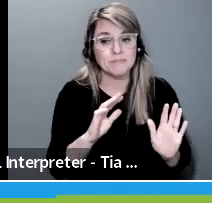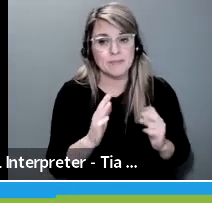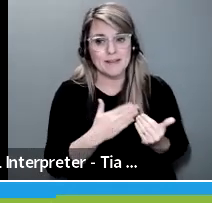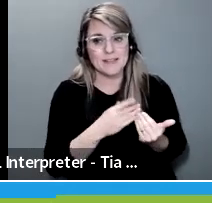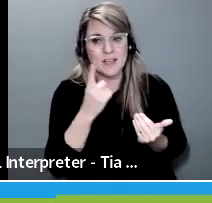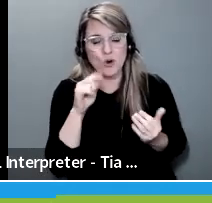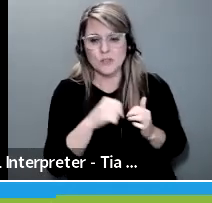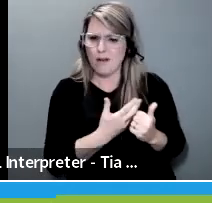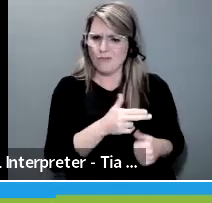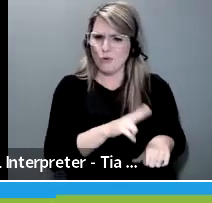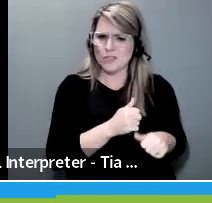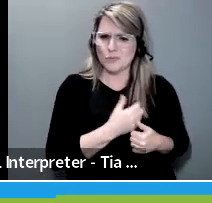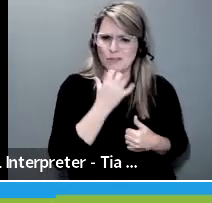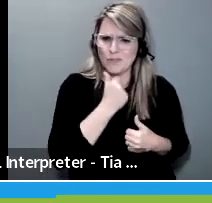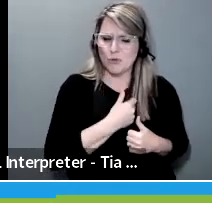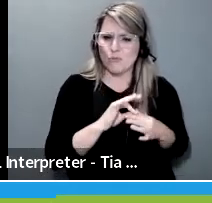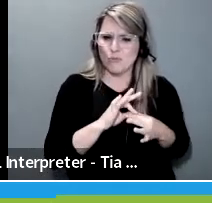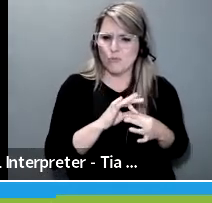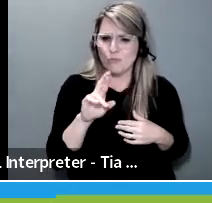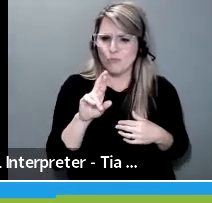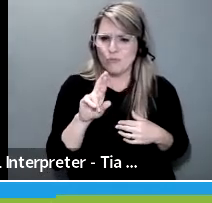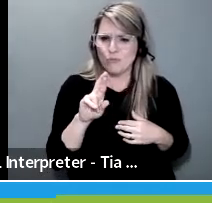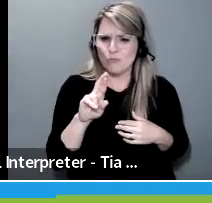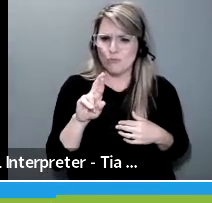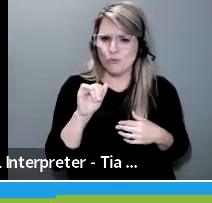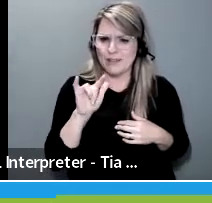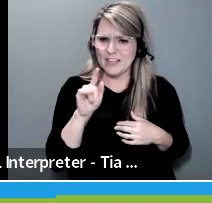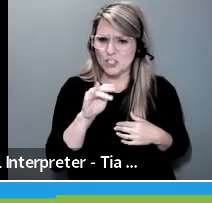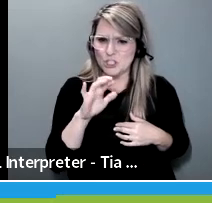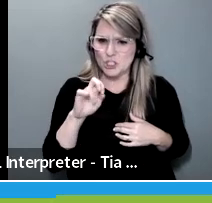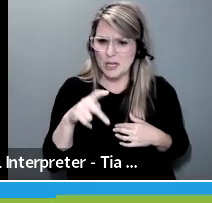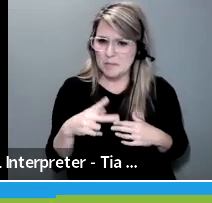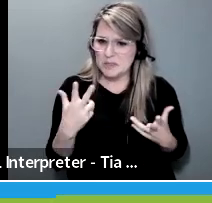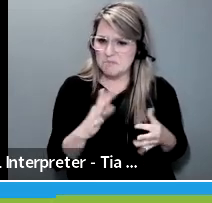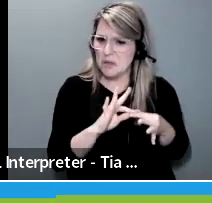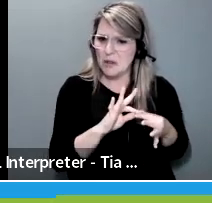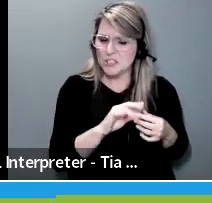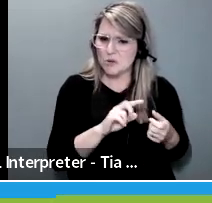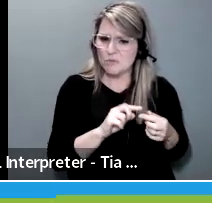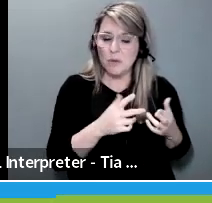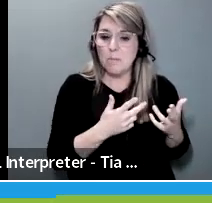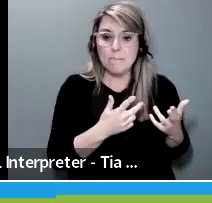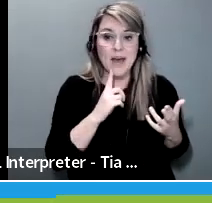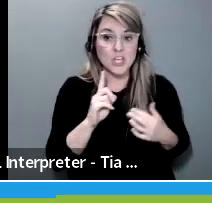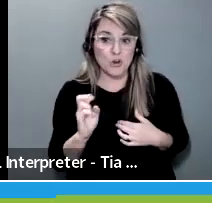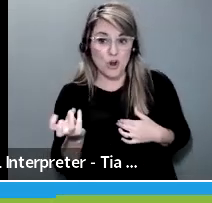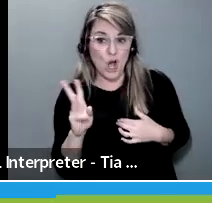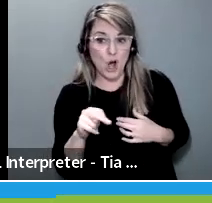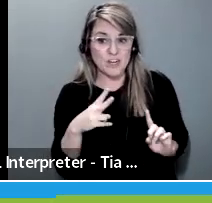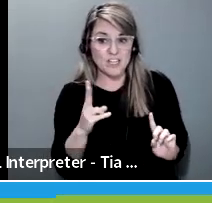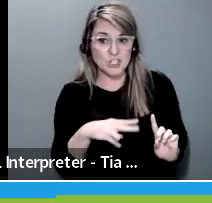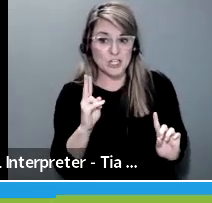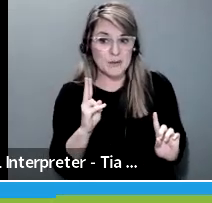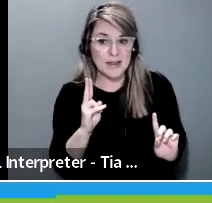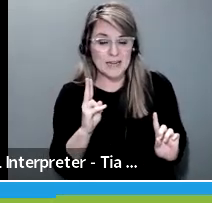us to say, of course we value relationships, but what happens when our own judgment gets in the way? So in the